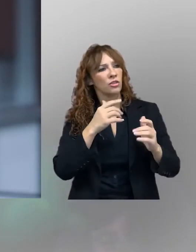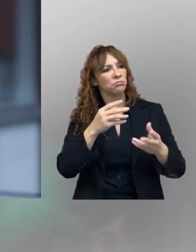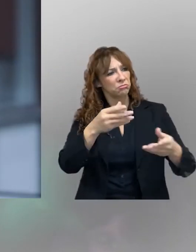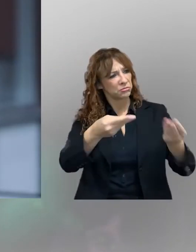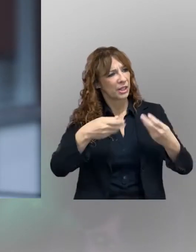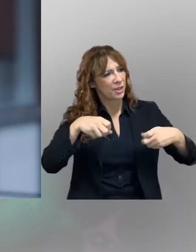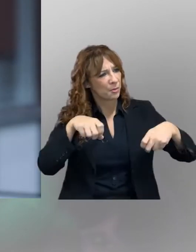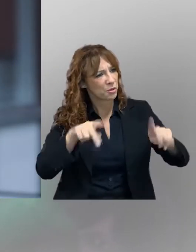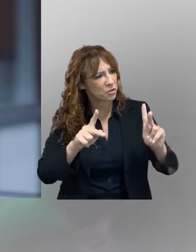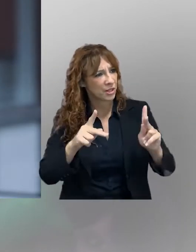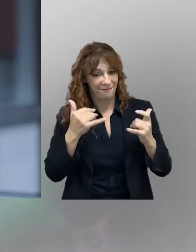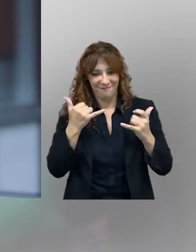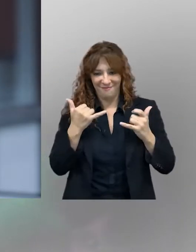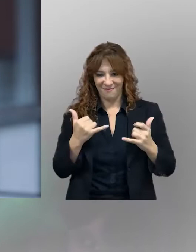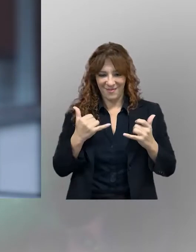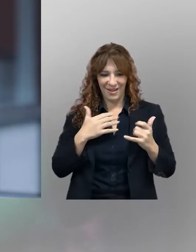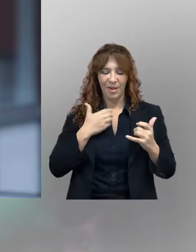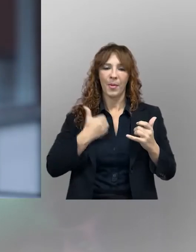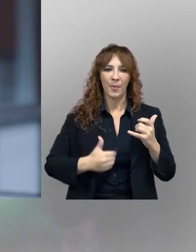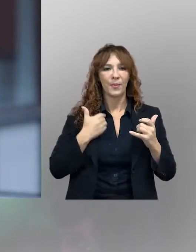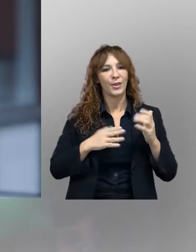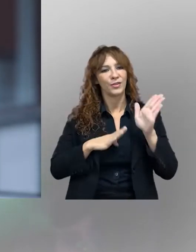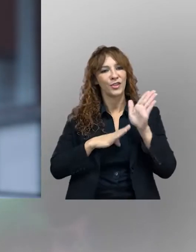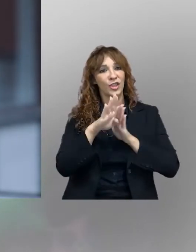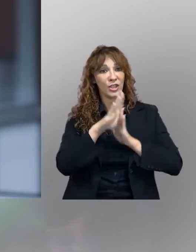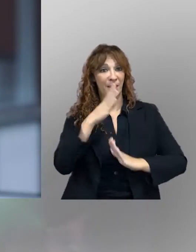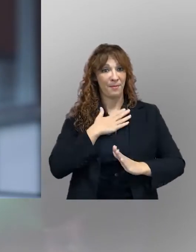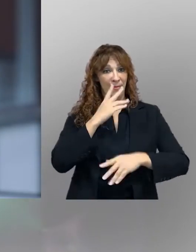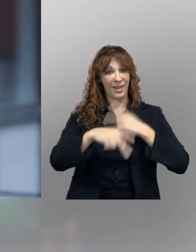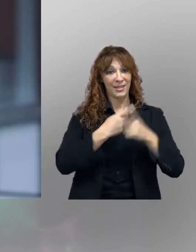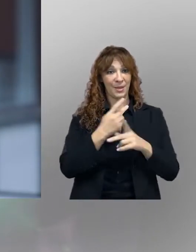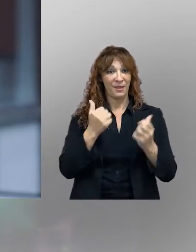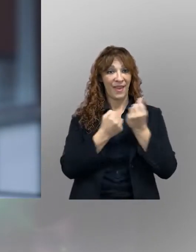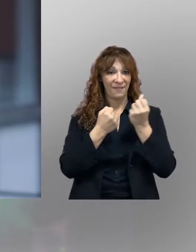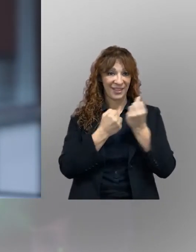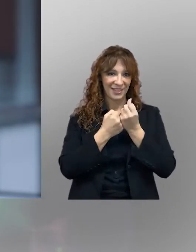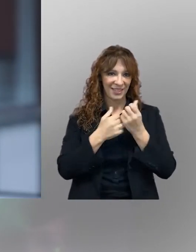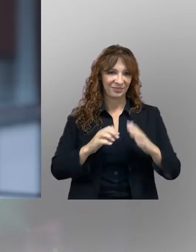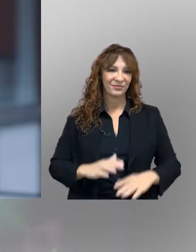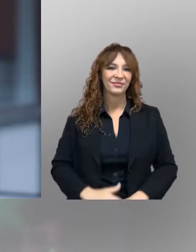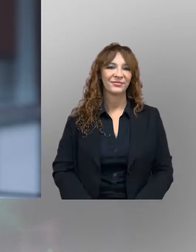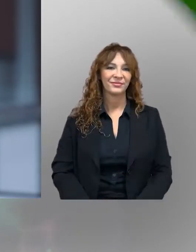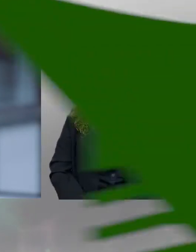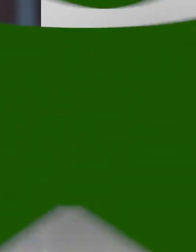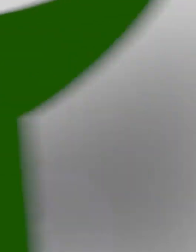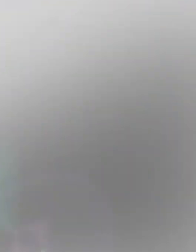page. And so they gave me the opportunity to kind of shape my type of advocacy.